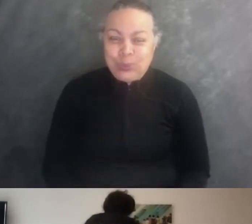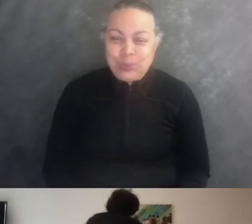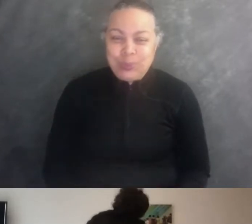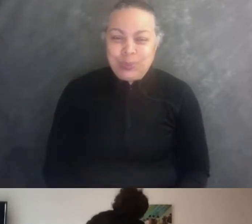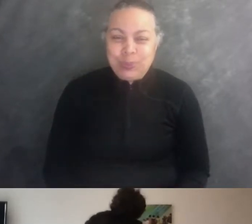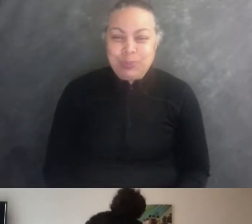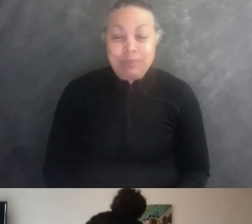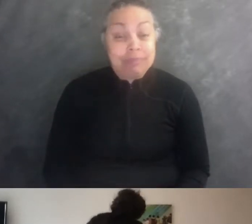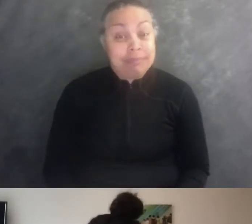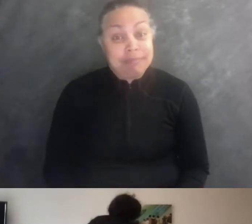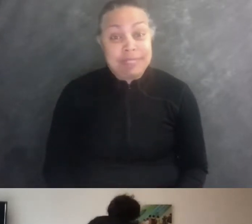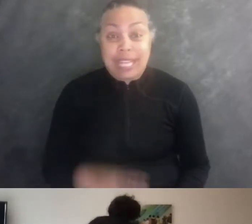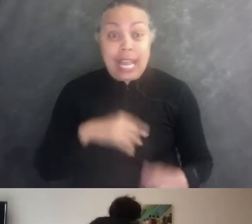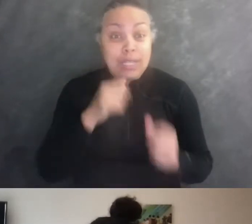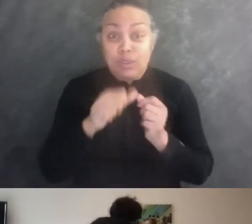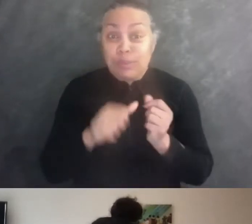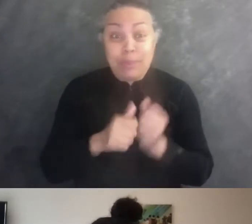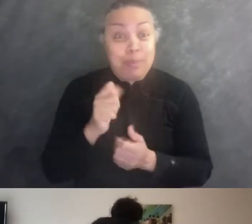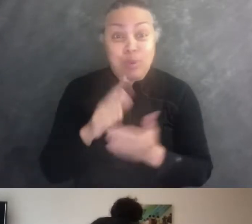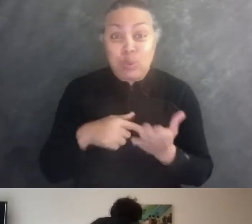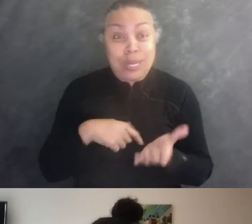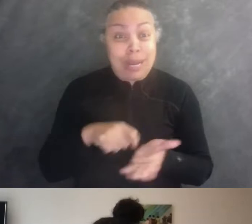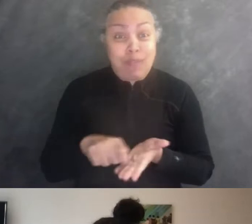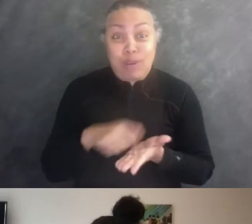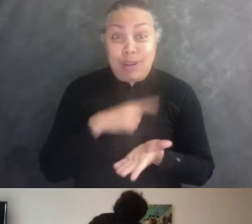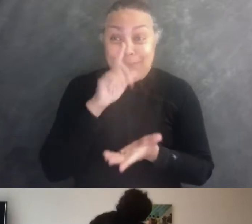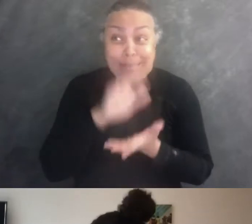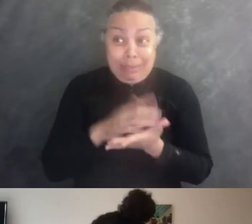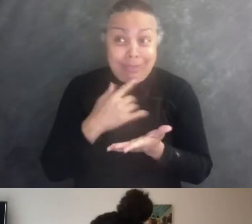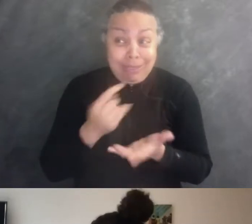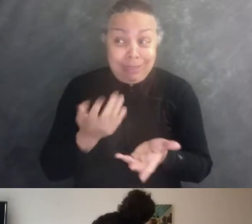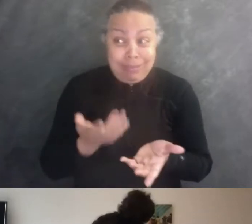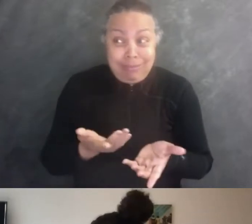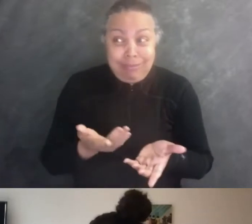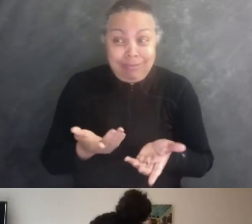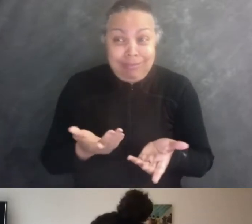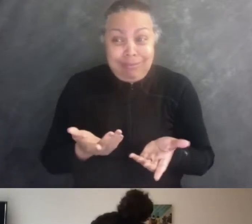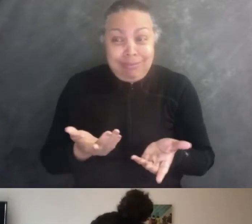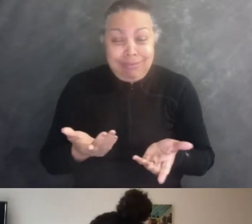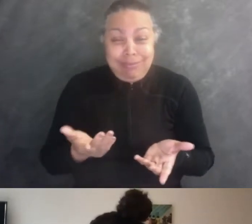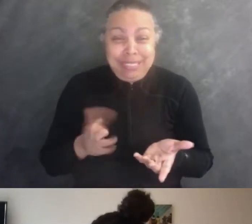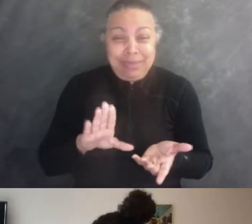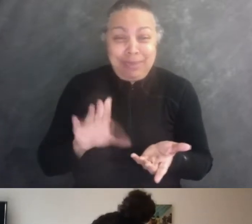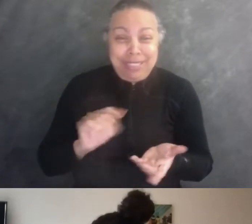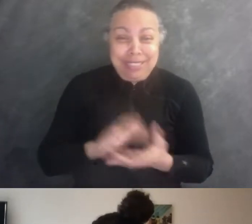I don't remember most of the things I said. I believe that I said that.